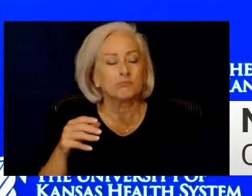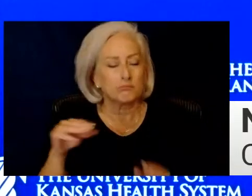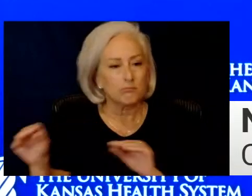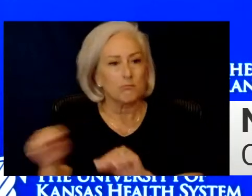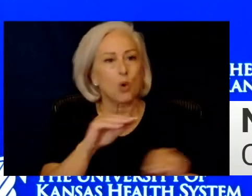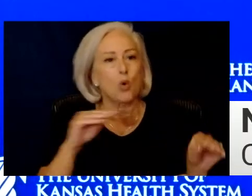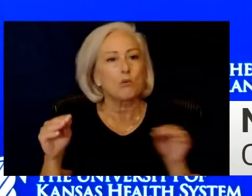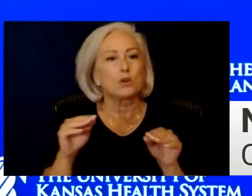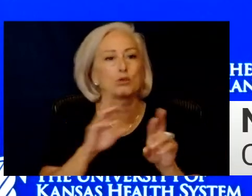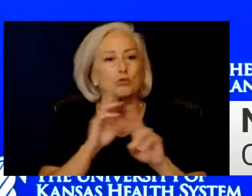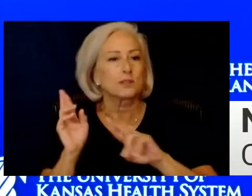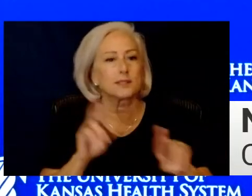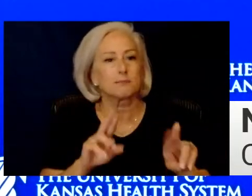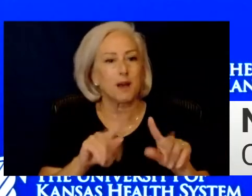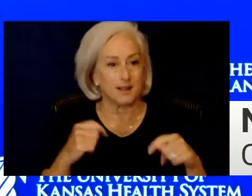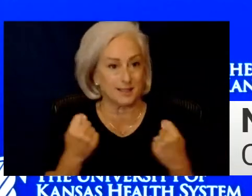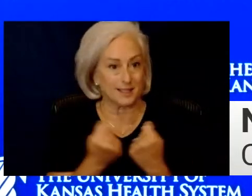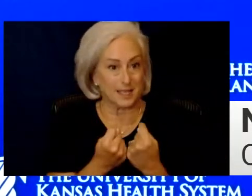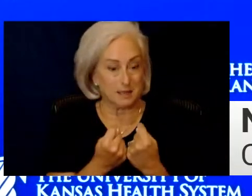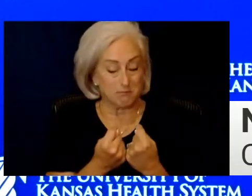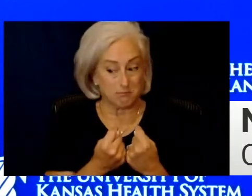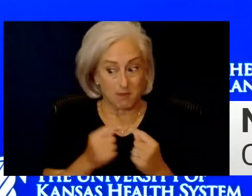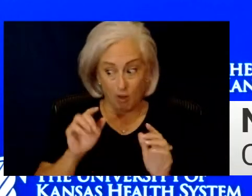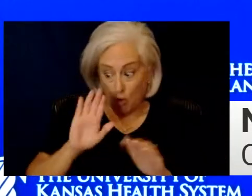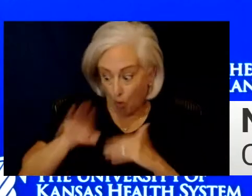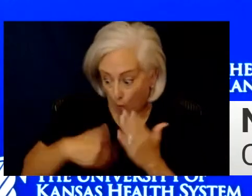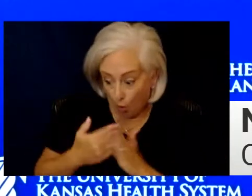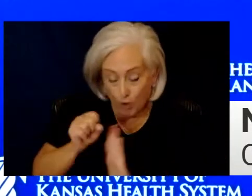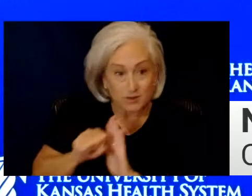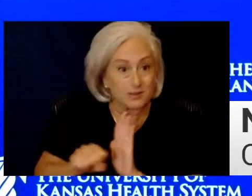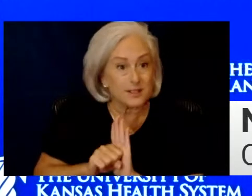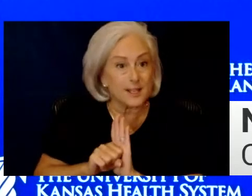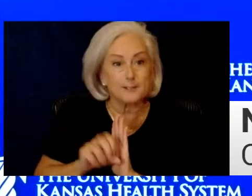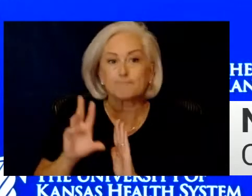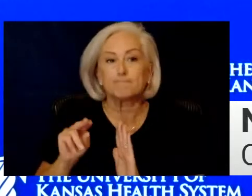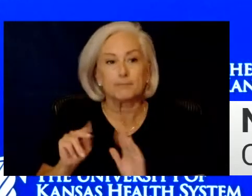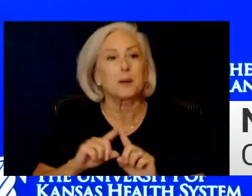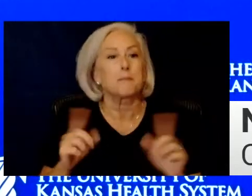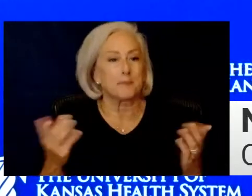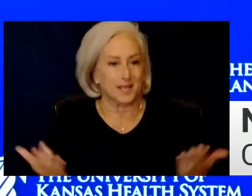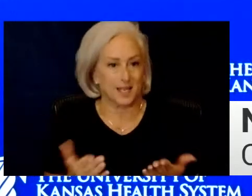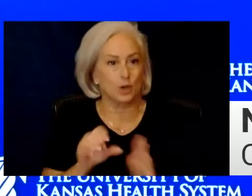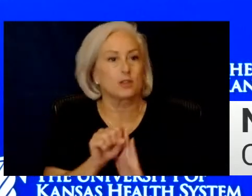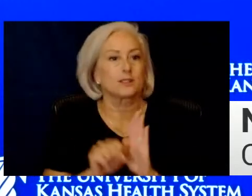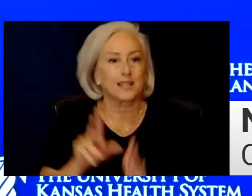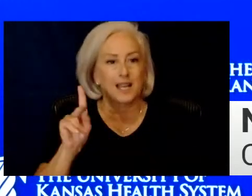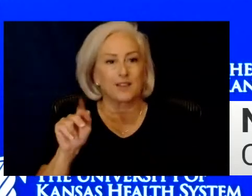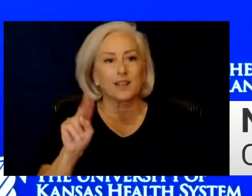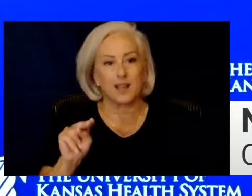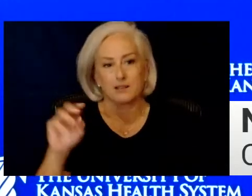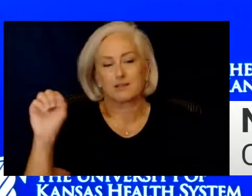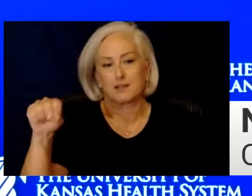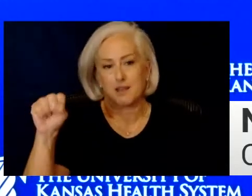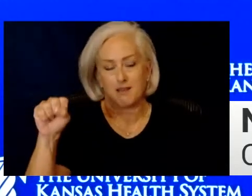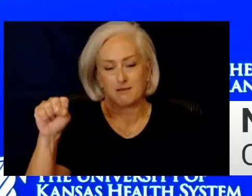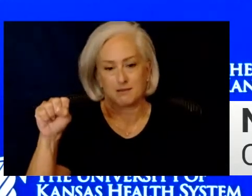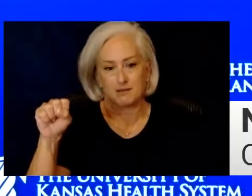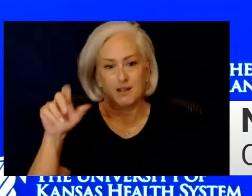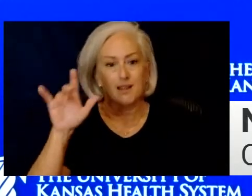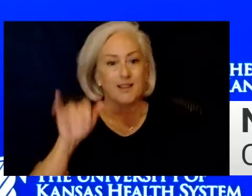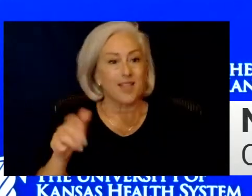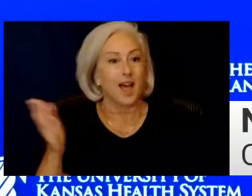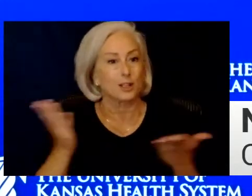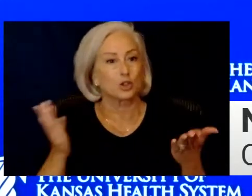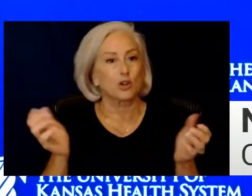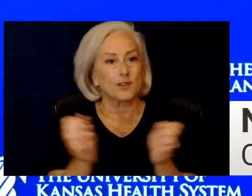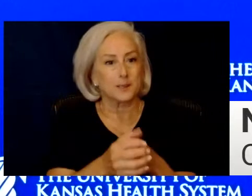Kansas, it's a benefit that you might be able to take advantage of. And essentially, everything has been expanded. And what we're